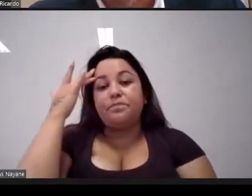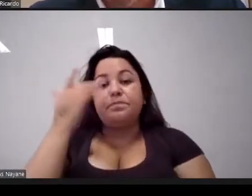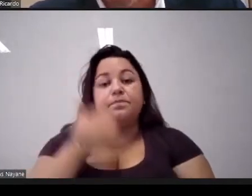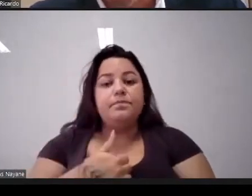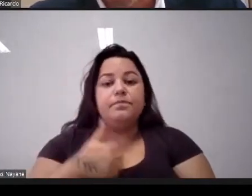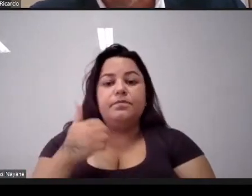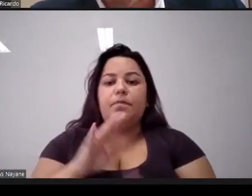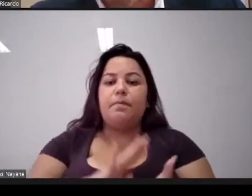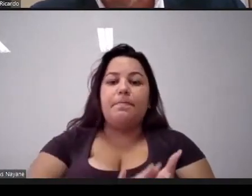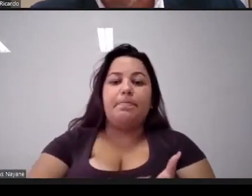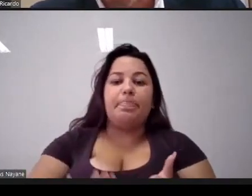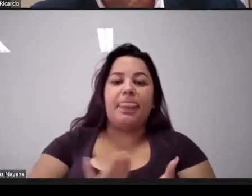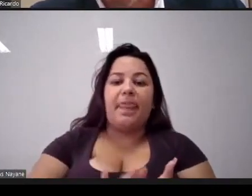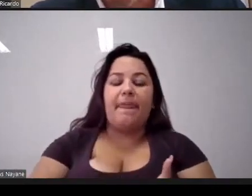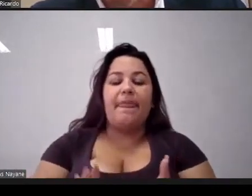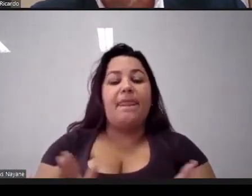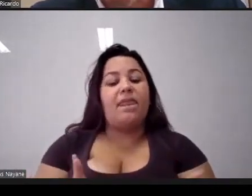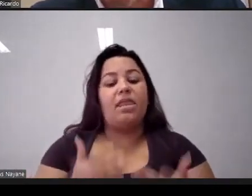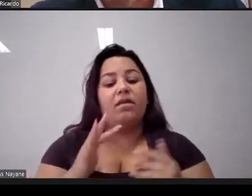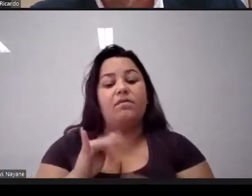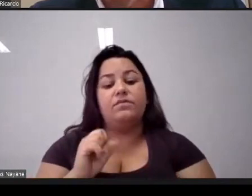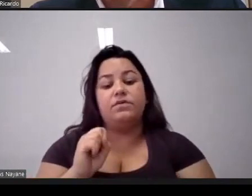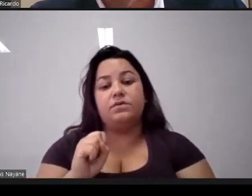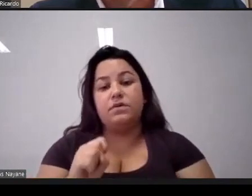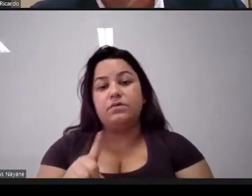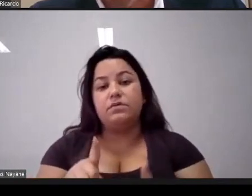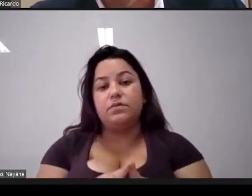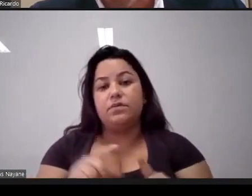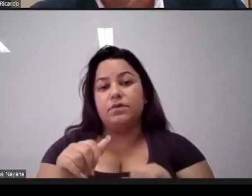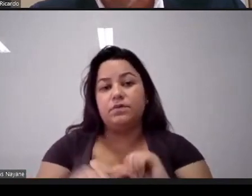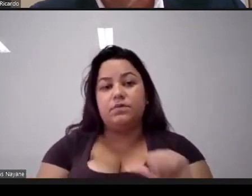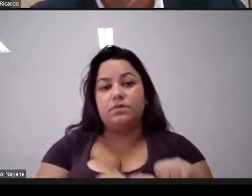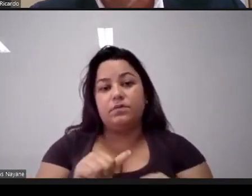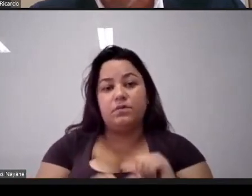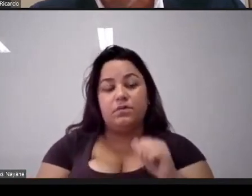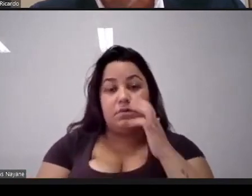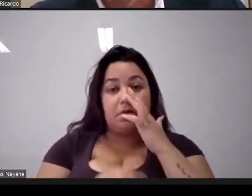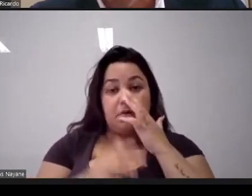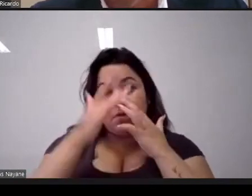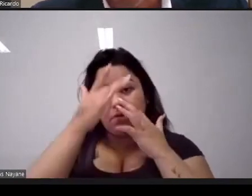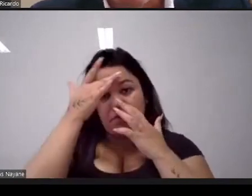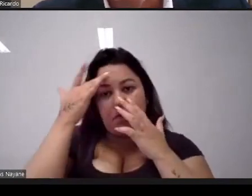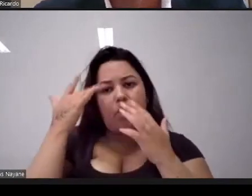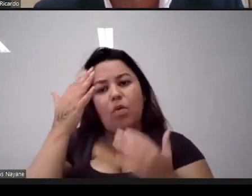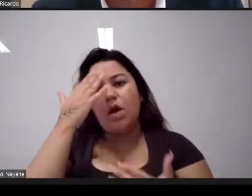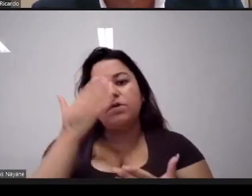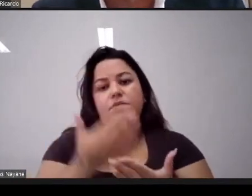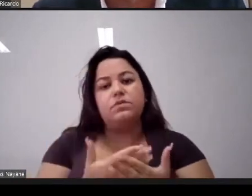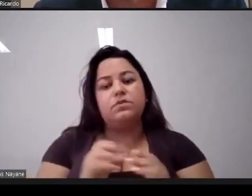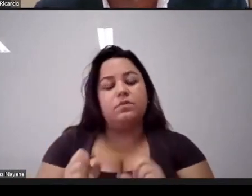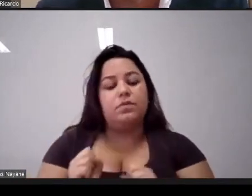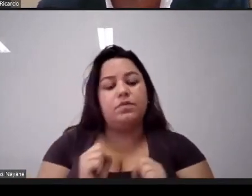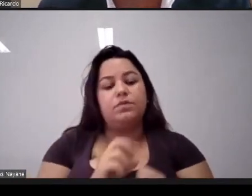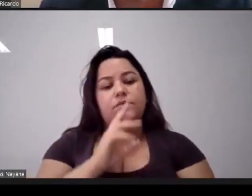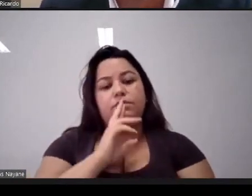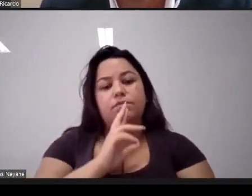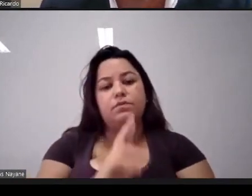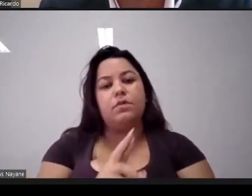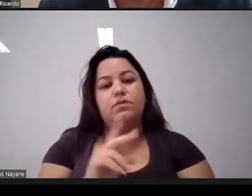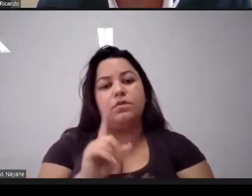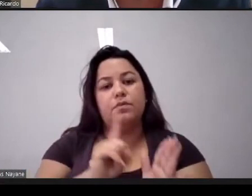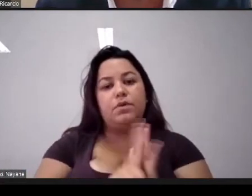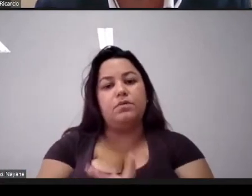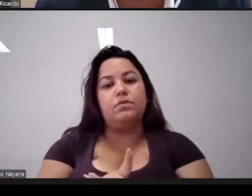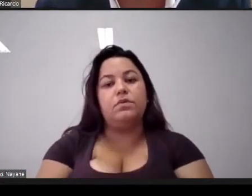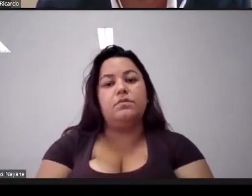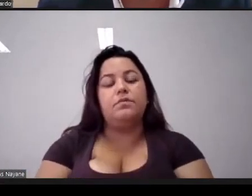to people's behavior. So I hope that answers some of your question anyway.